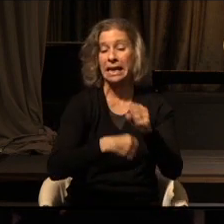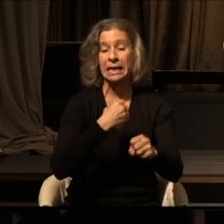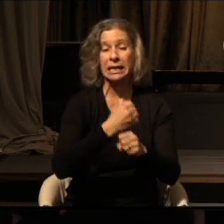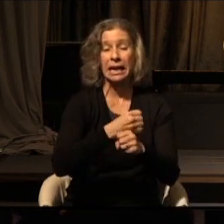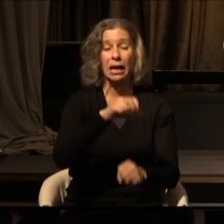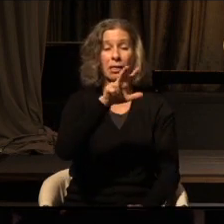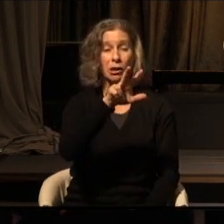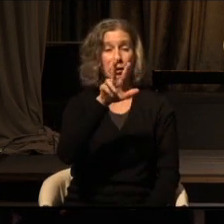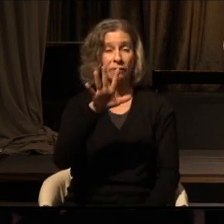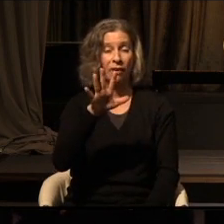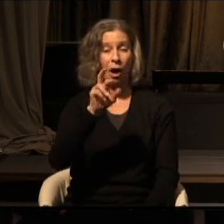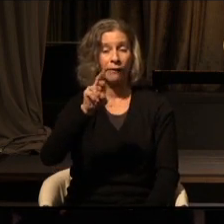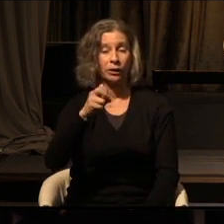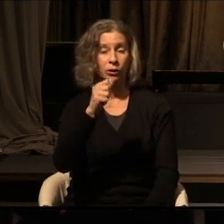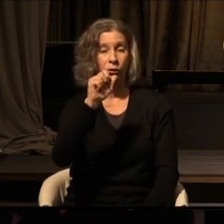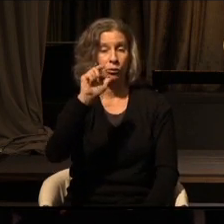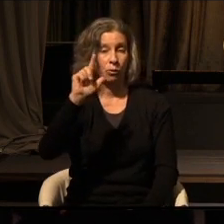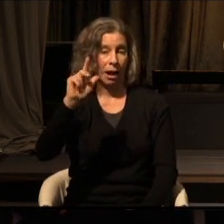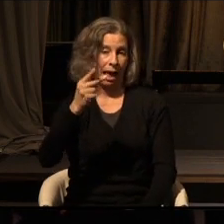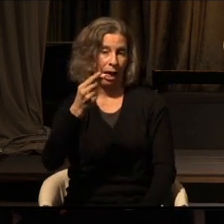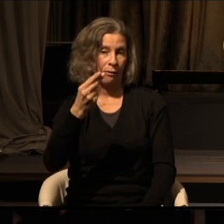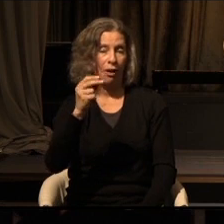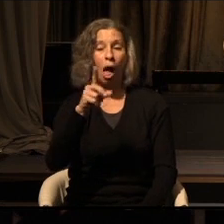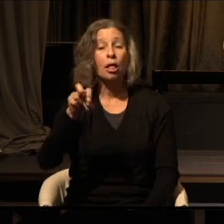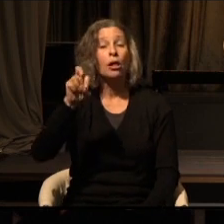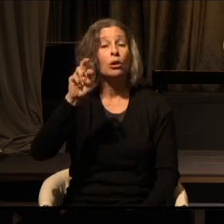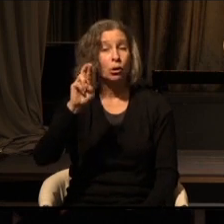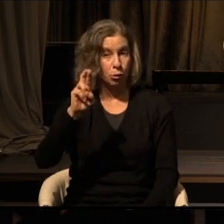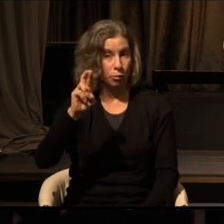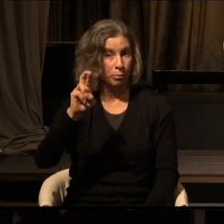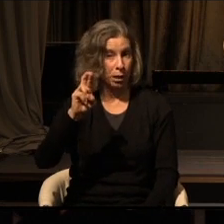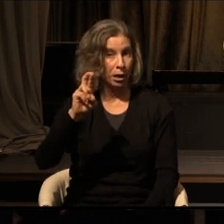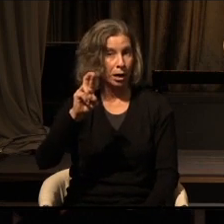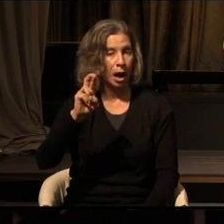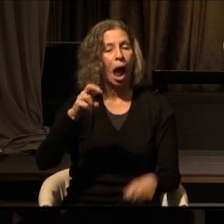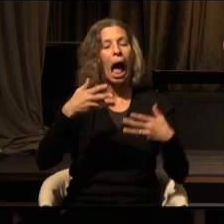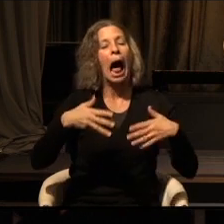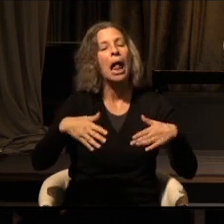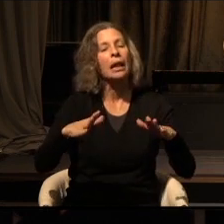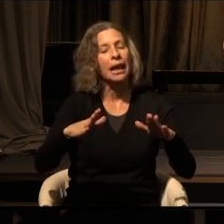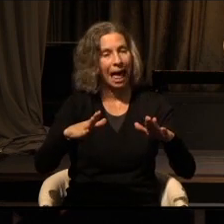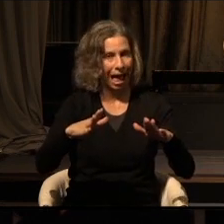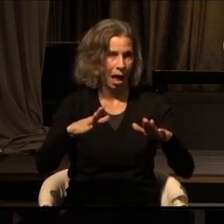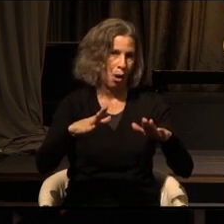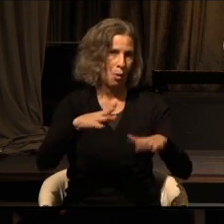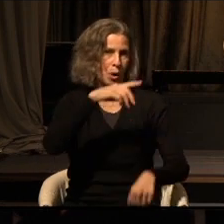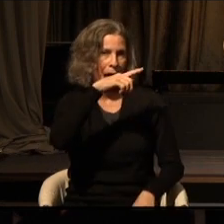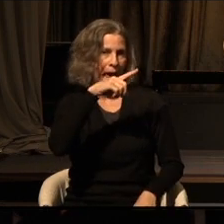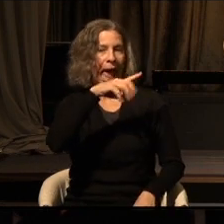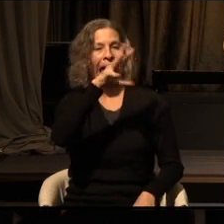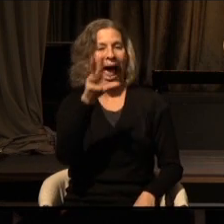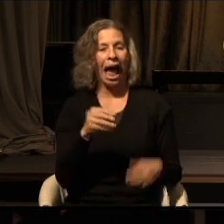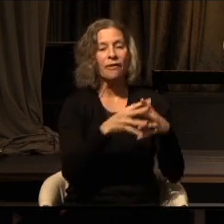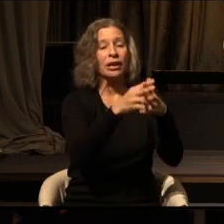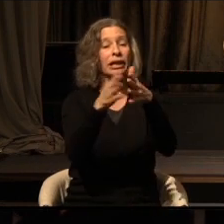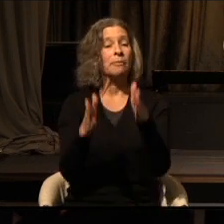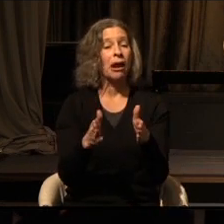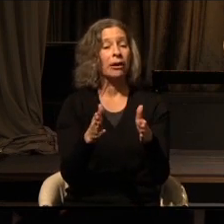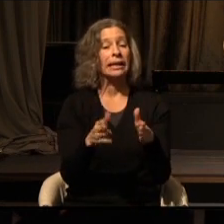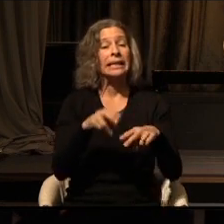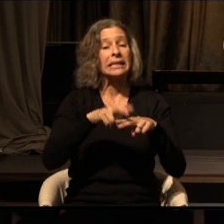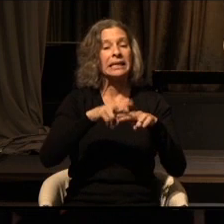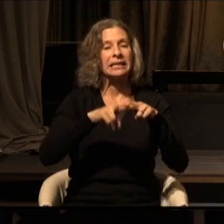Ralph Cooper's new talent showcase at the theater allowed African-Americans to sit in the upper mezzanine to watch amateur